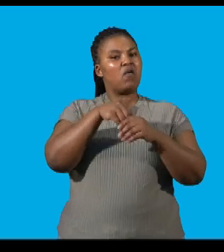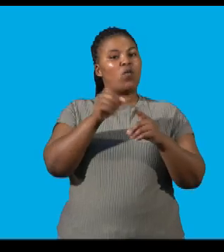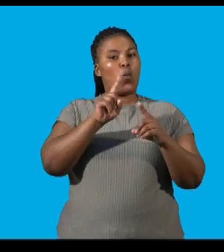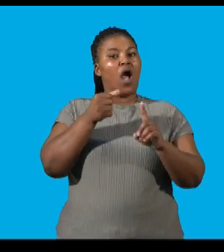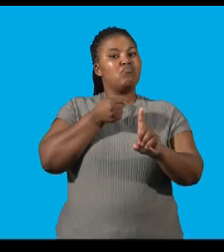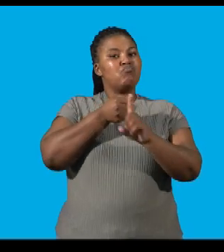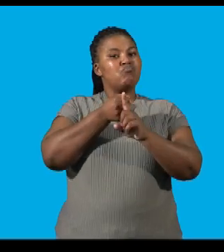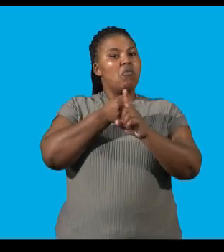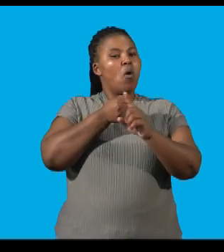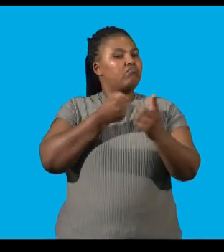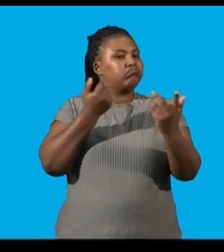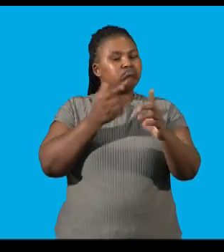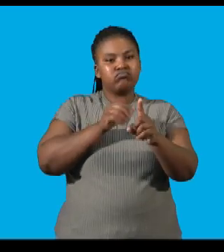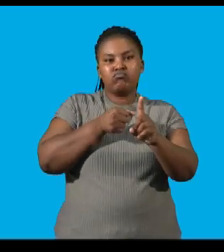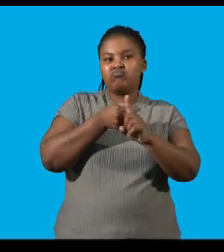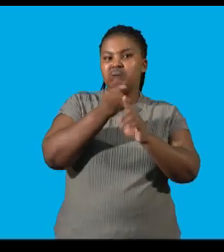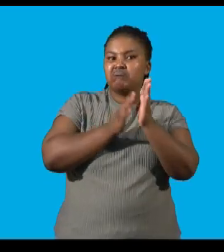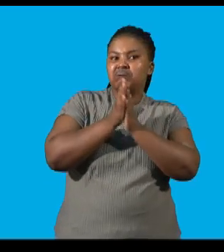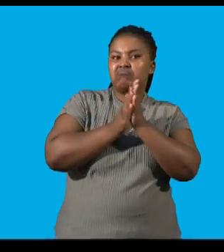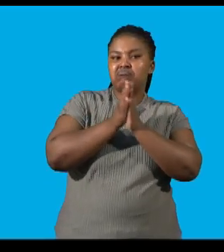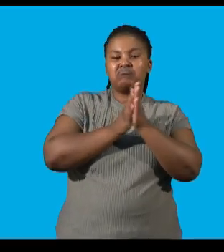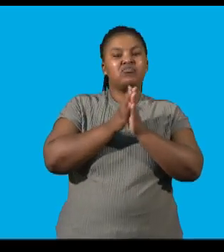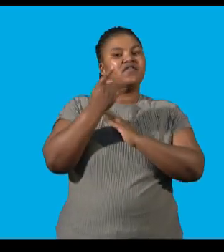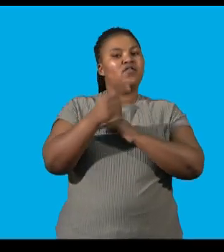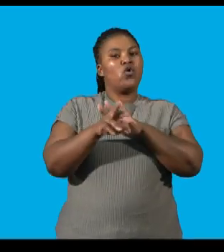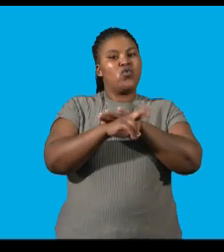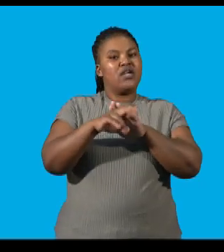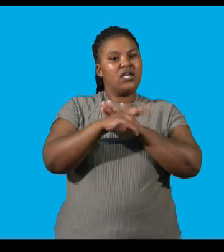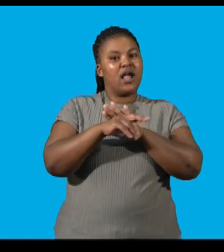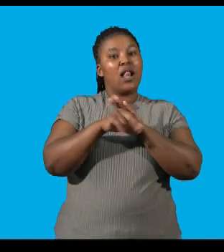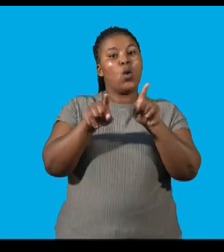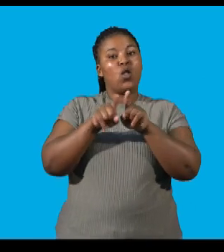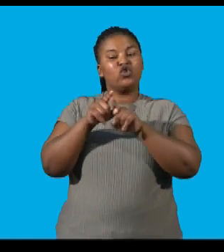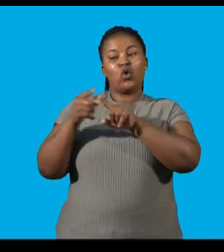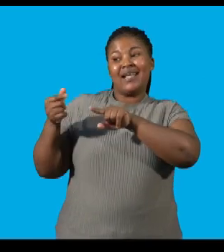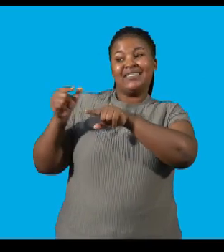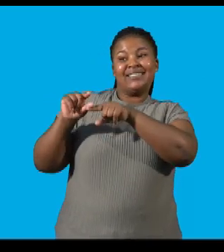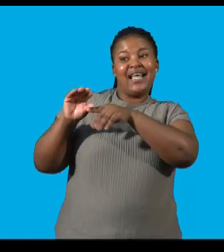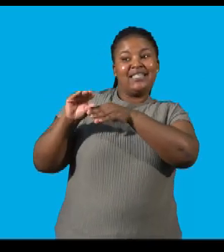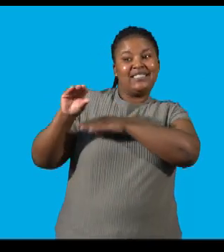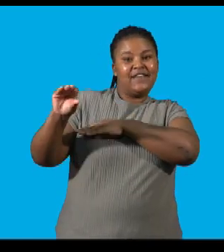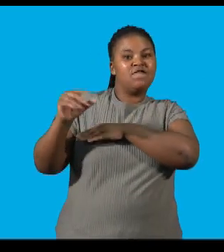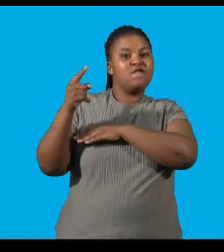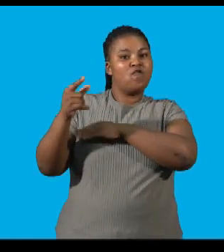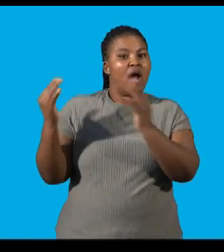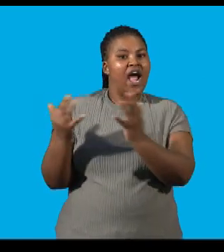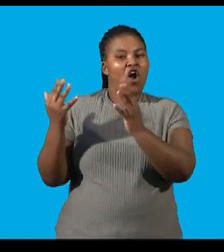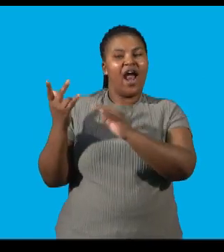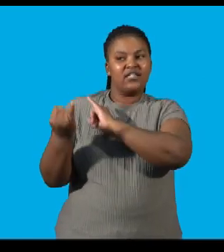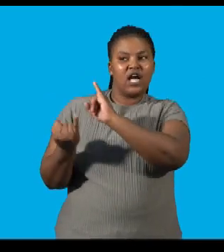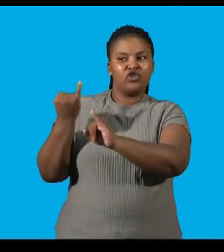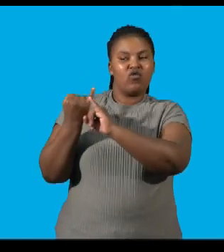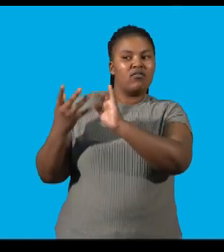promoting regional development, as well as the incentives to encourage industrial